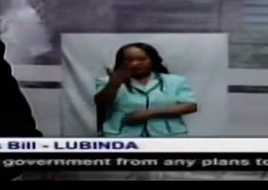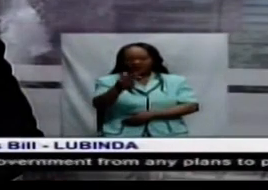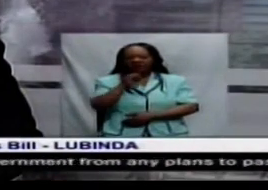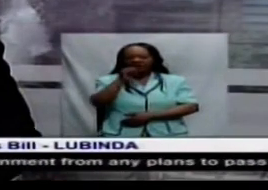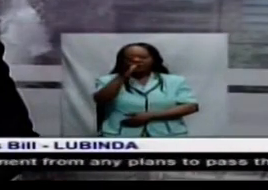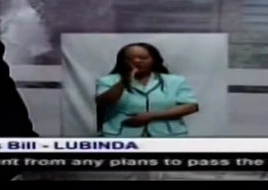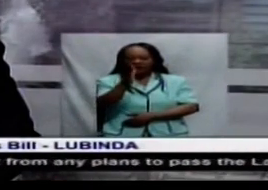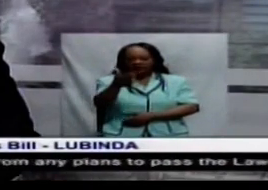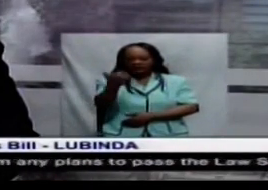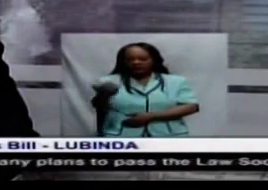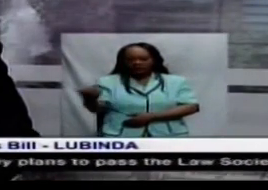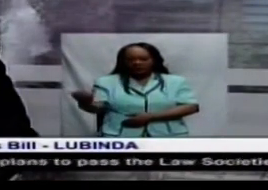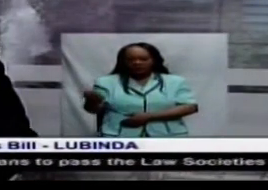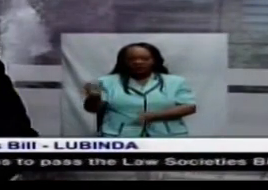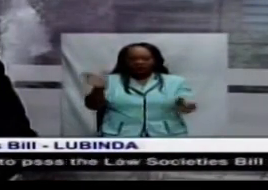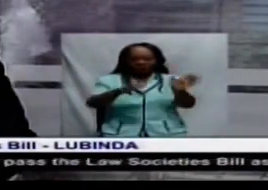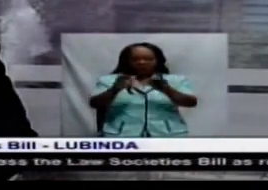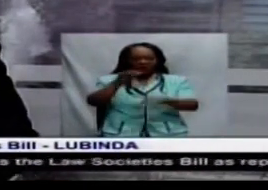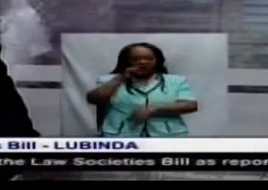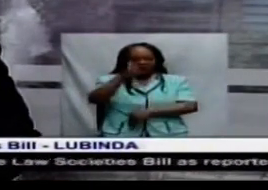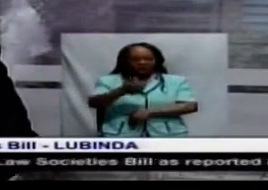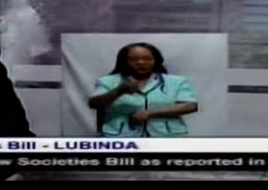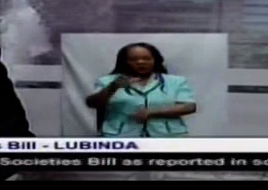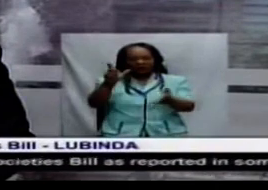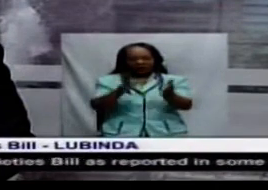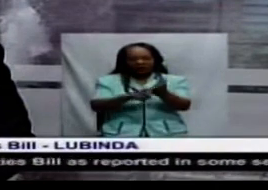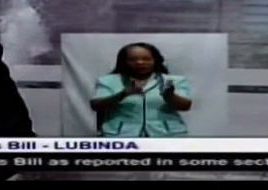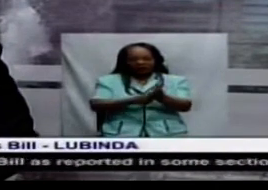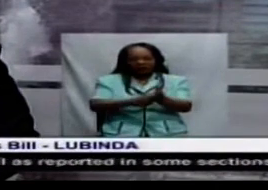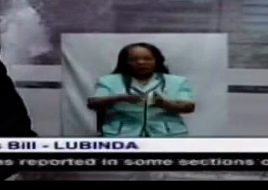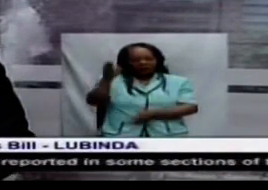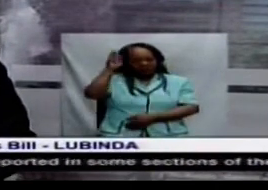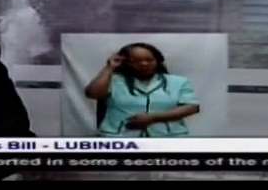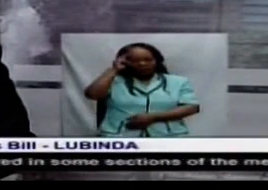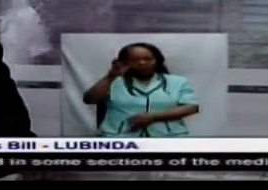grandchildren, and will be put to rest tomorrow at Lusaka's Memorial Park.